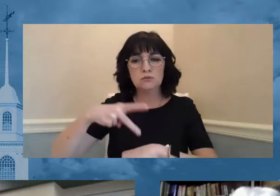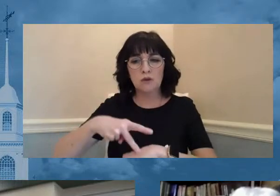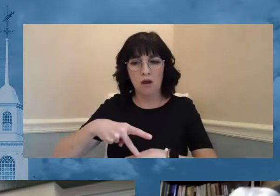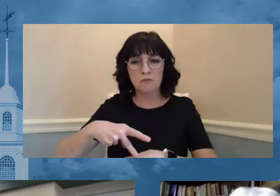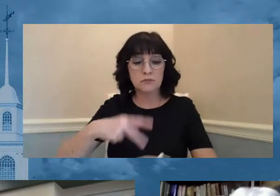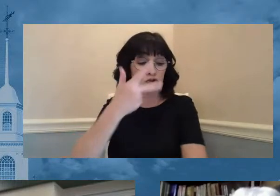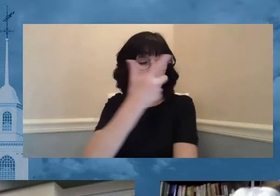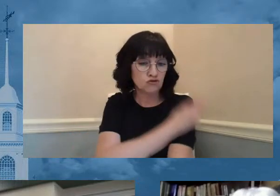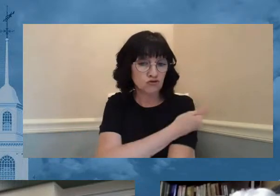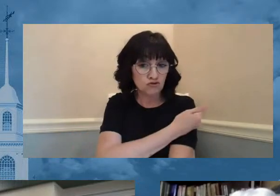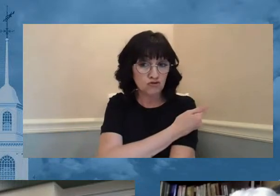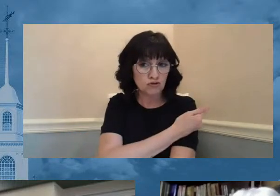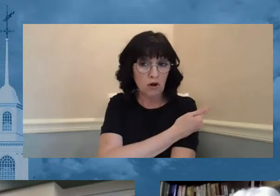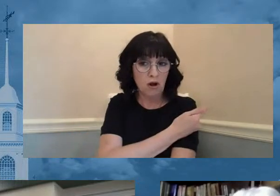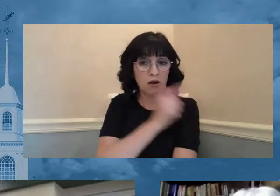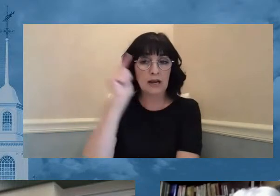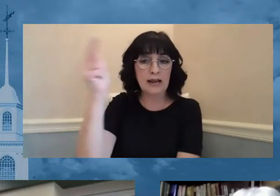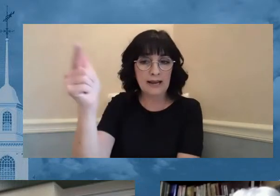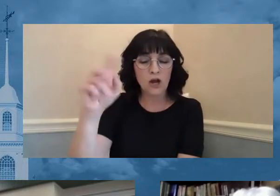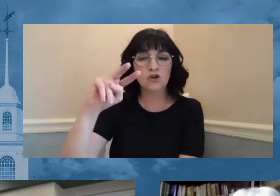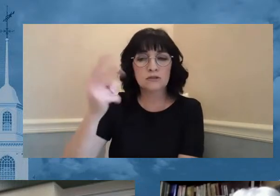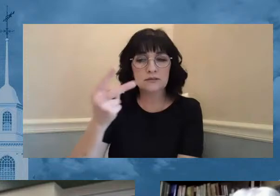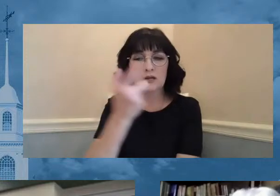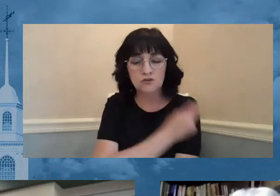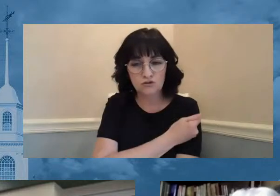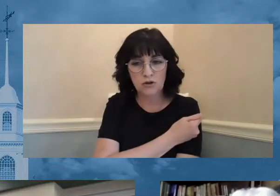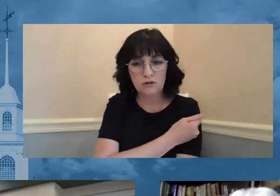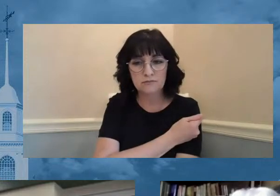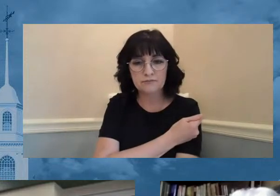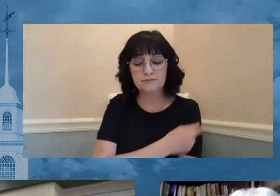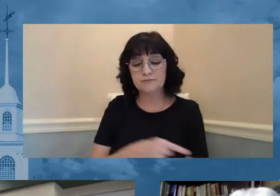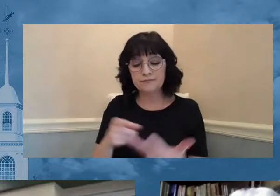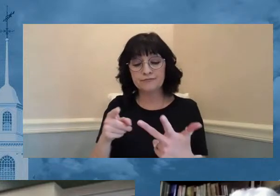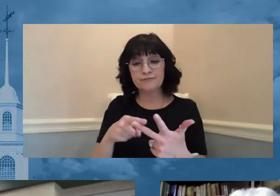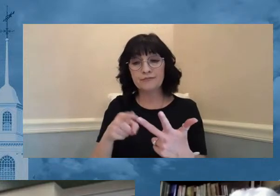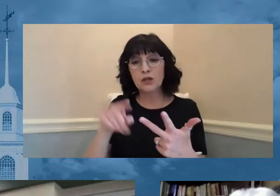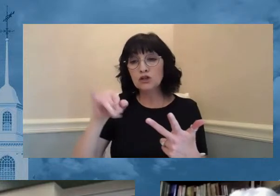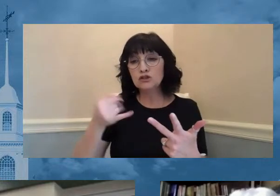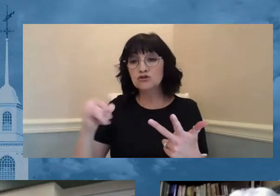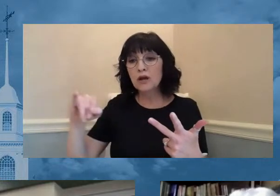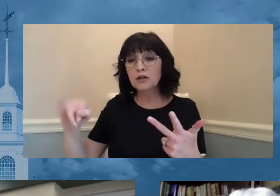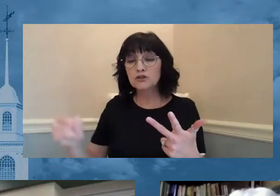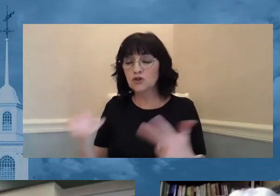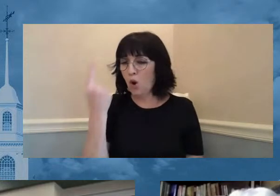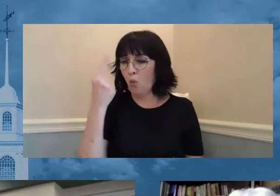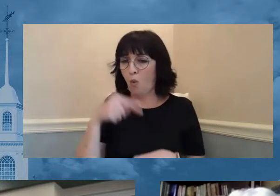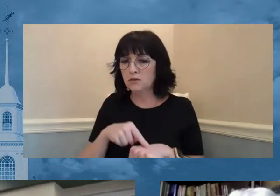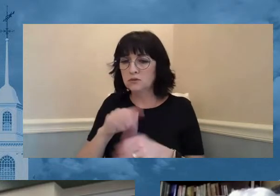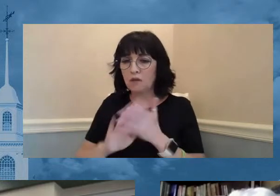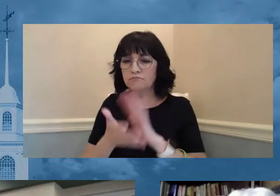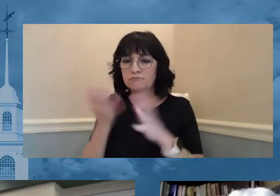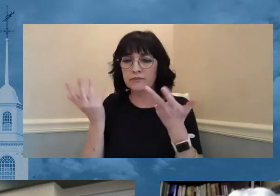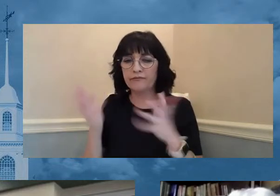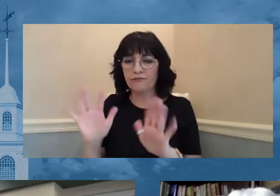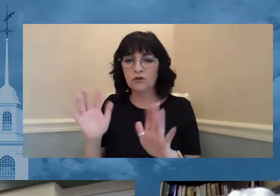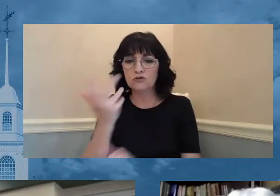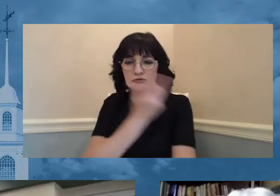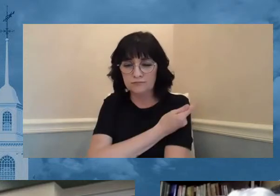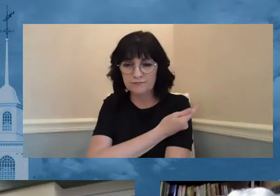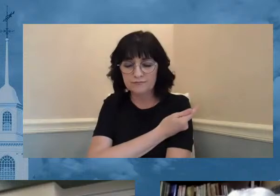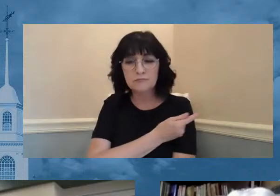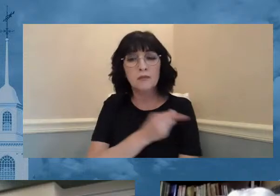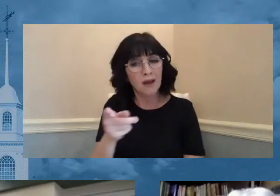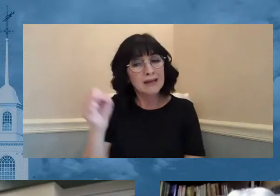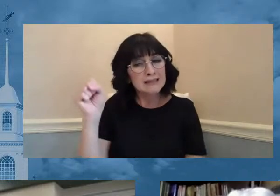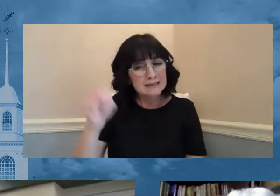Johnson & Johnson, it's not uncommon to see some side effects. The most common side effect by far is soreness at